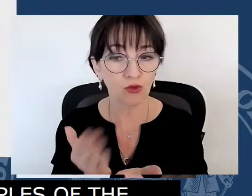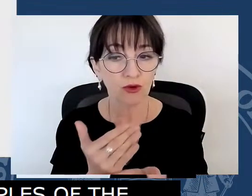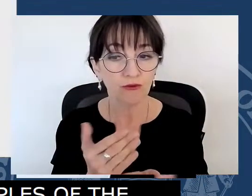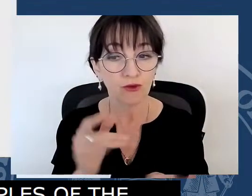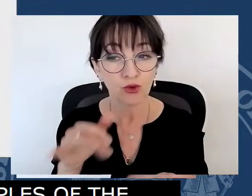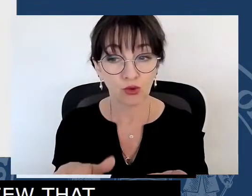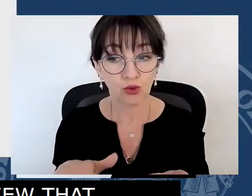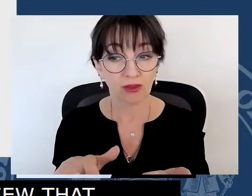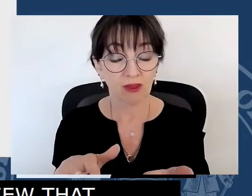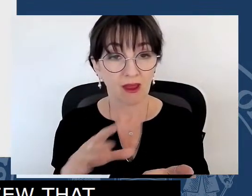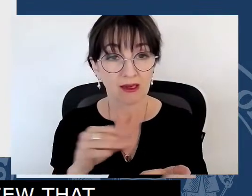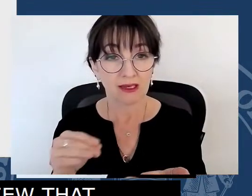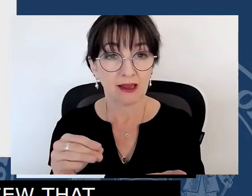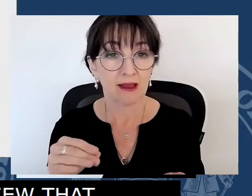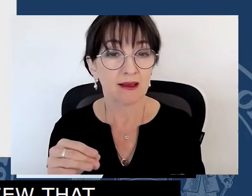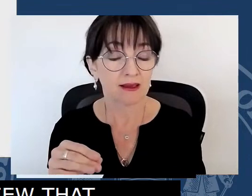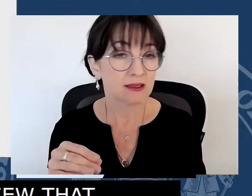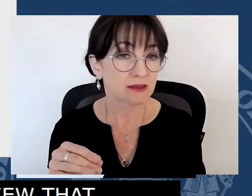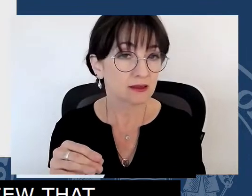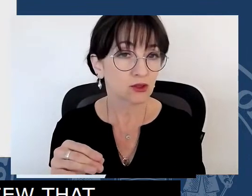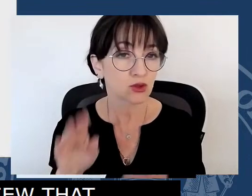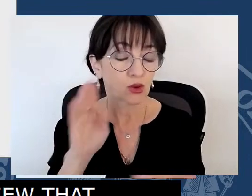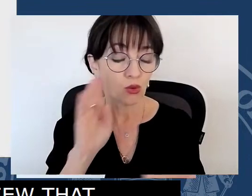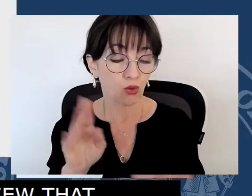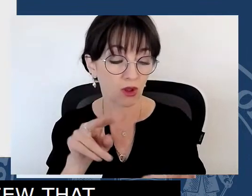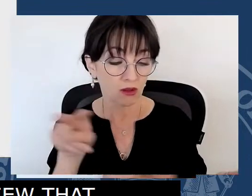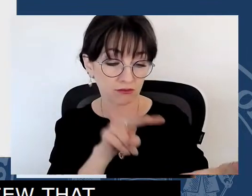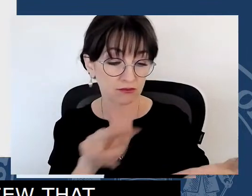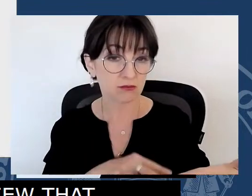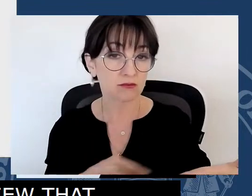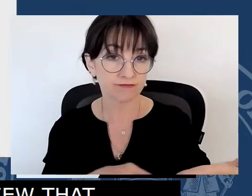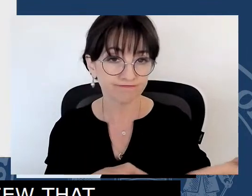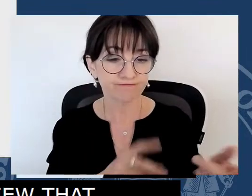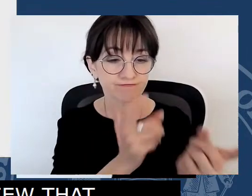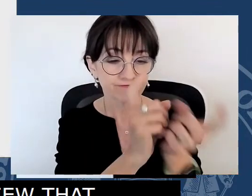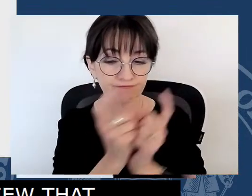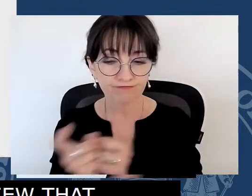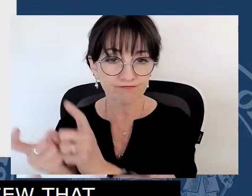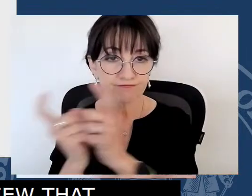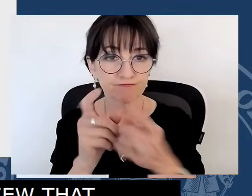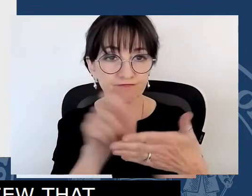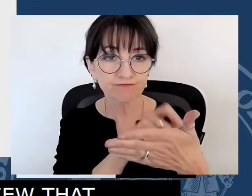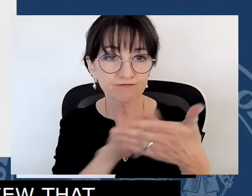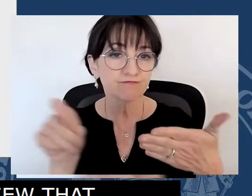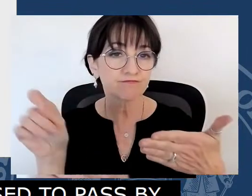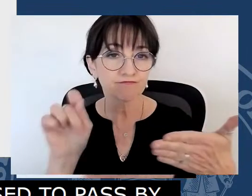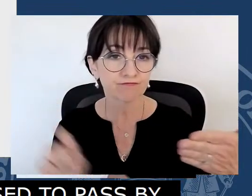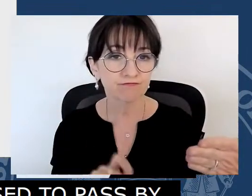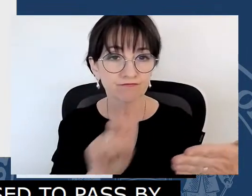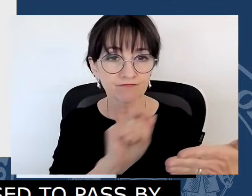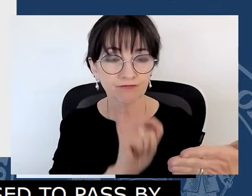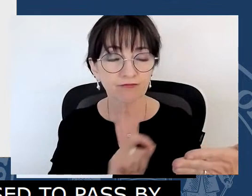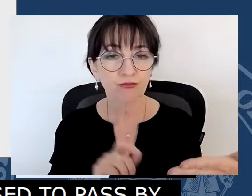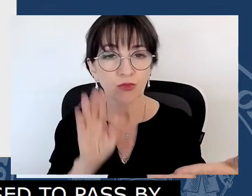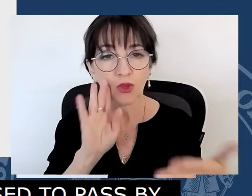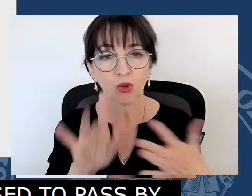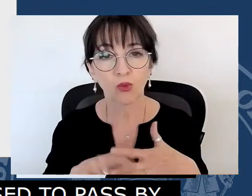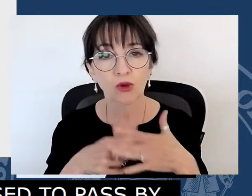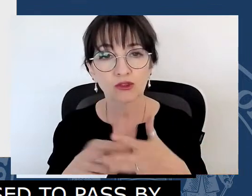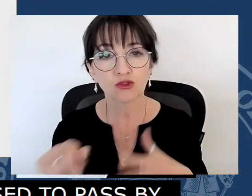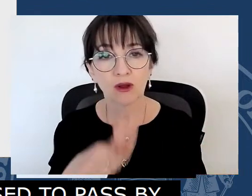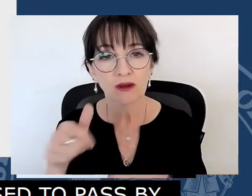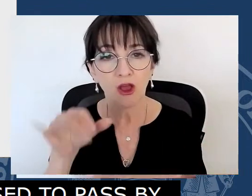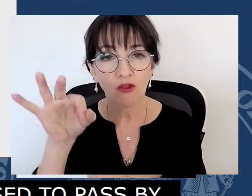law supposed to be passed by June 30th, which is the end of the fiscal year. All right, so we'll start another fiscal year in July